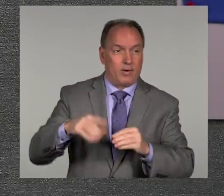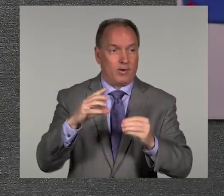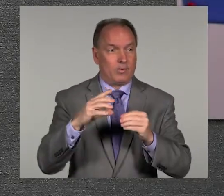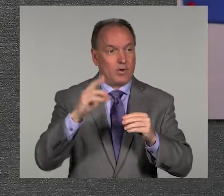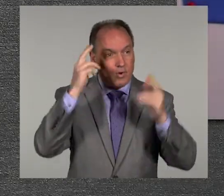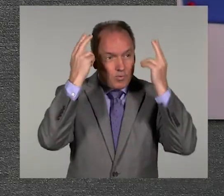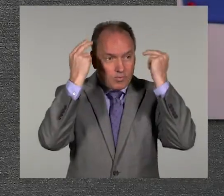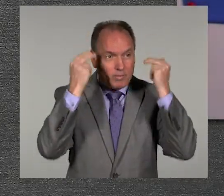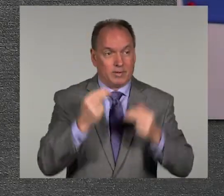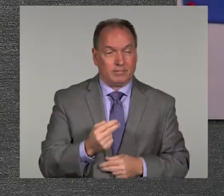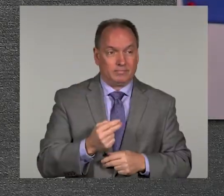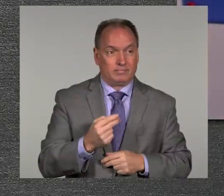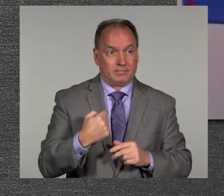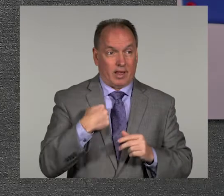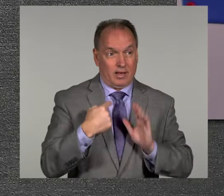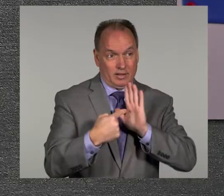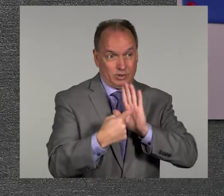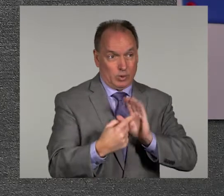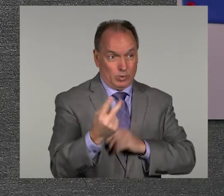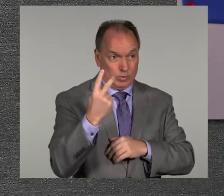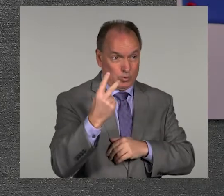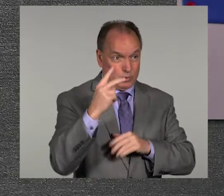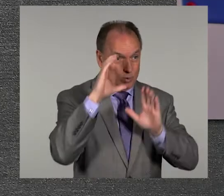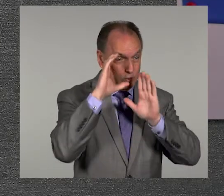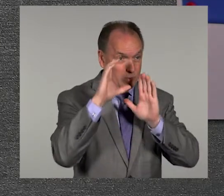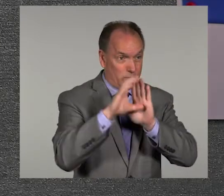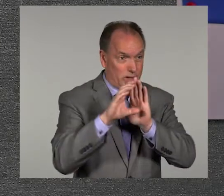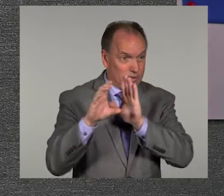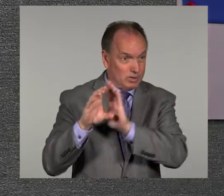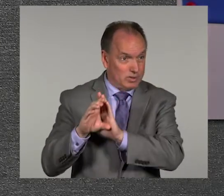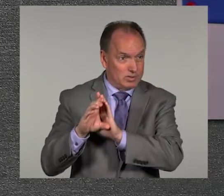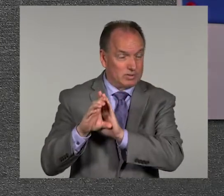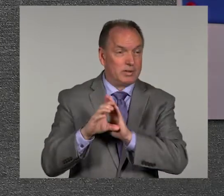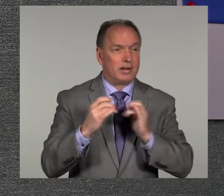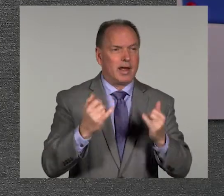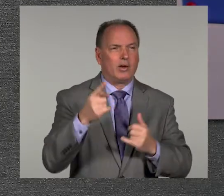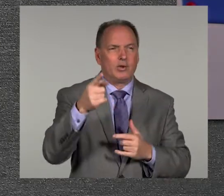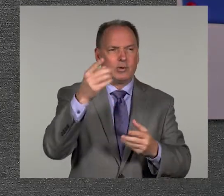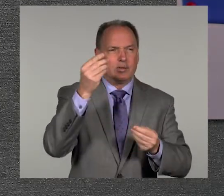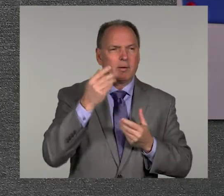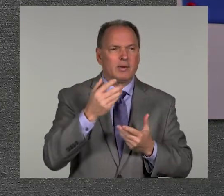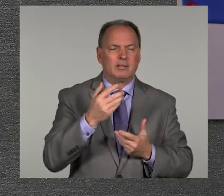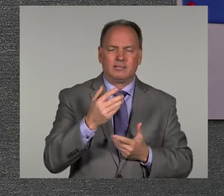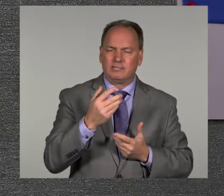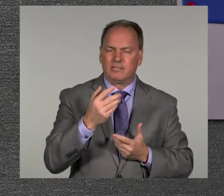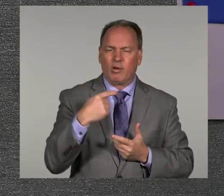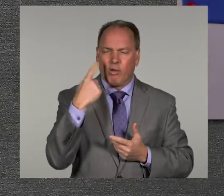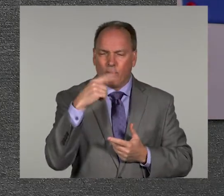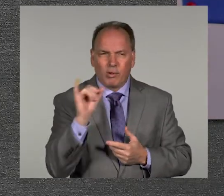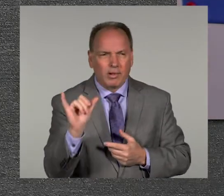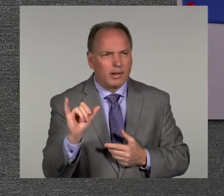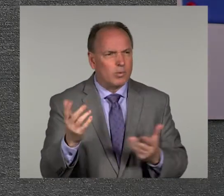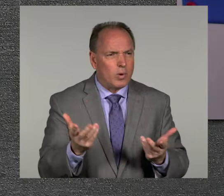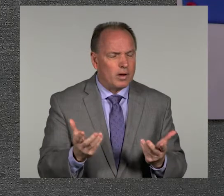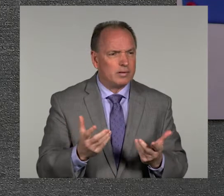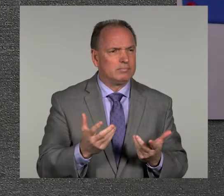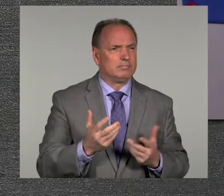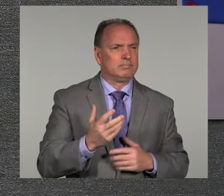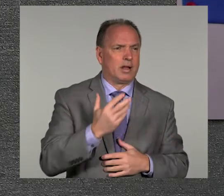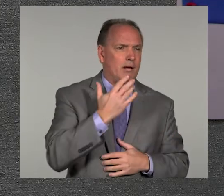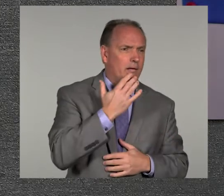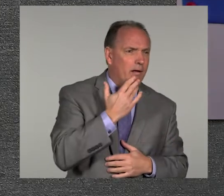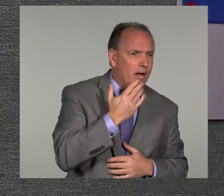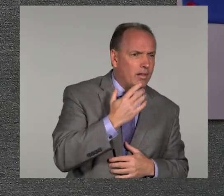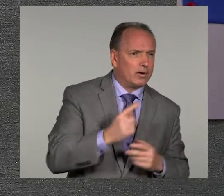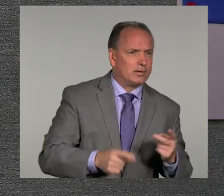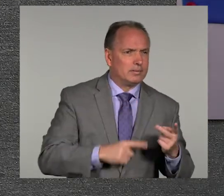two pictures of the Appalachian cottontail rabbit, and I want you to tell me what were his characteristics. So what color